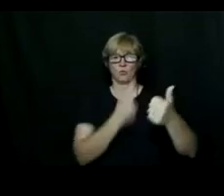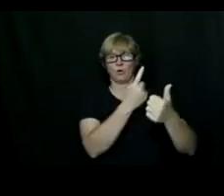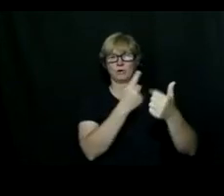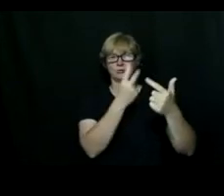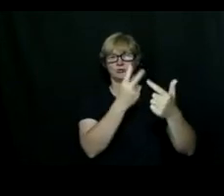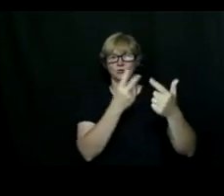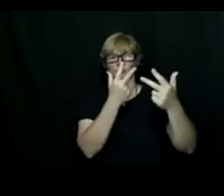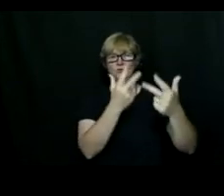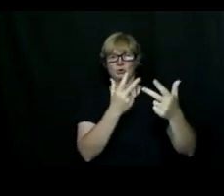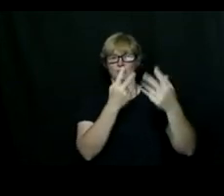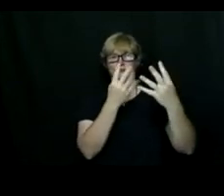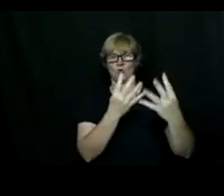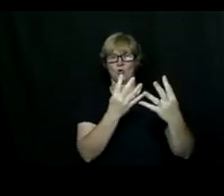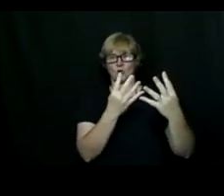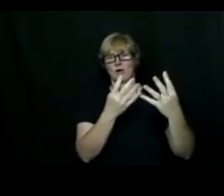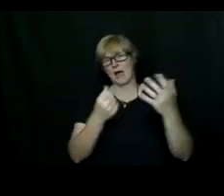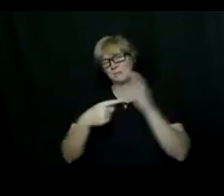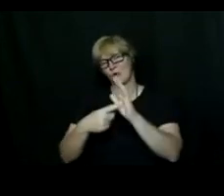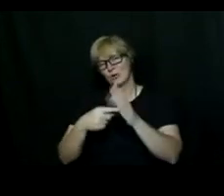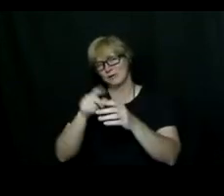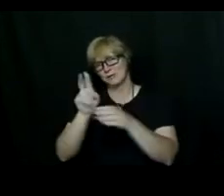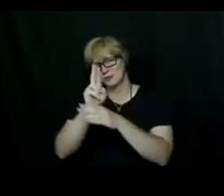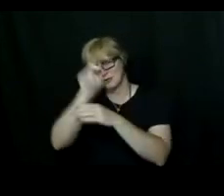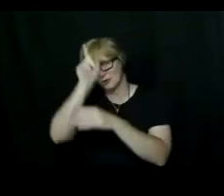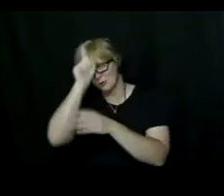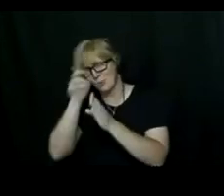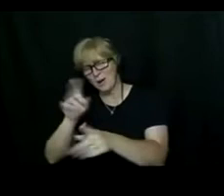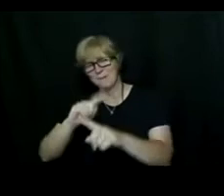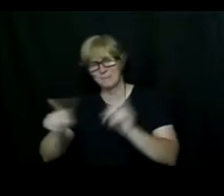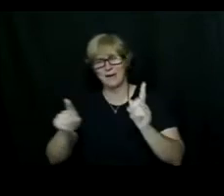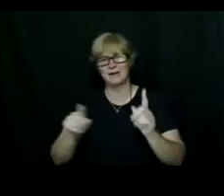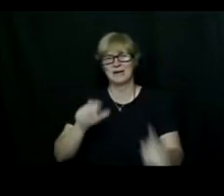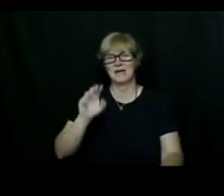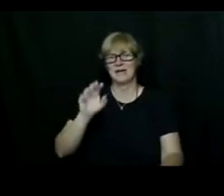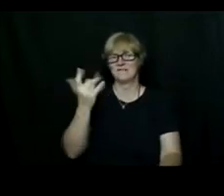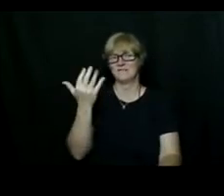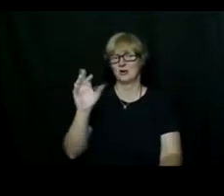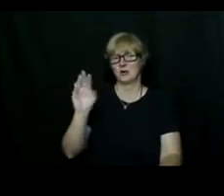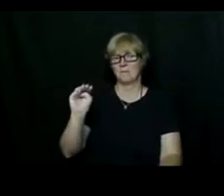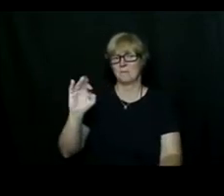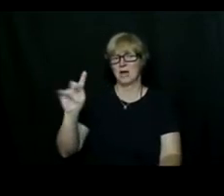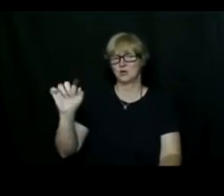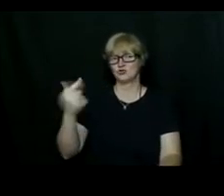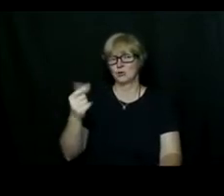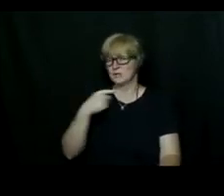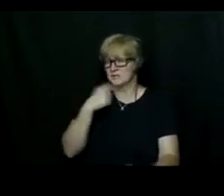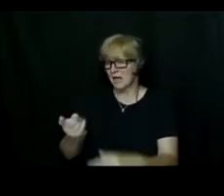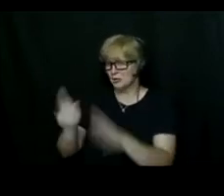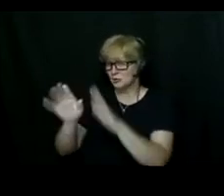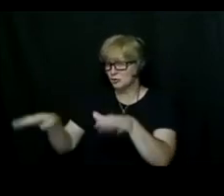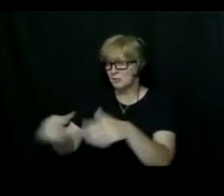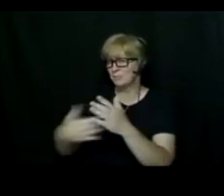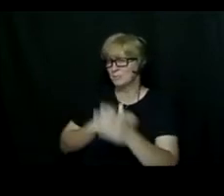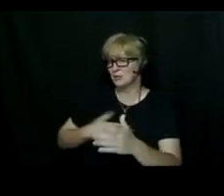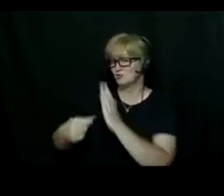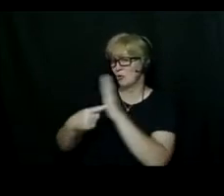German, but it could also be like this. And finger monitoring would be, we tell children to please show us a number with their